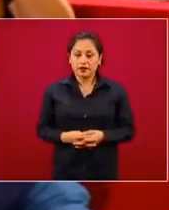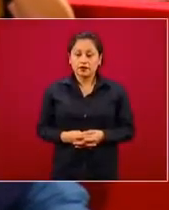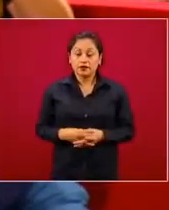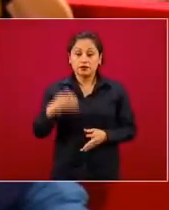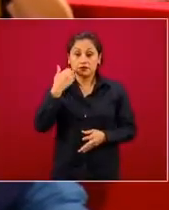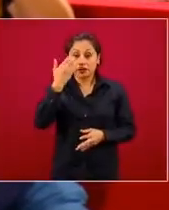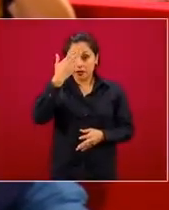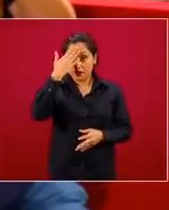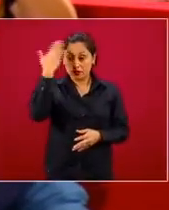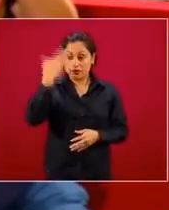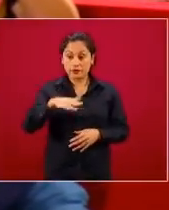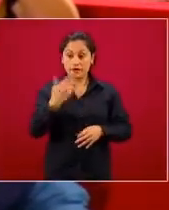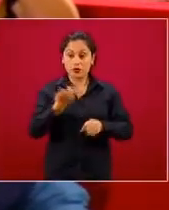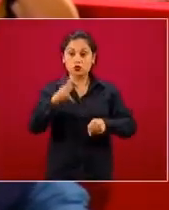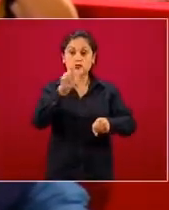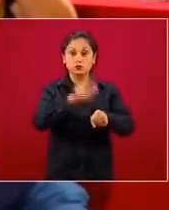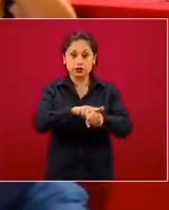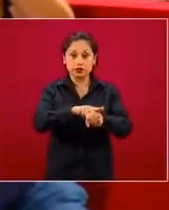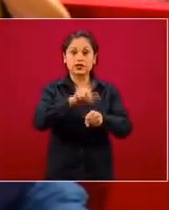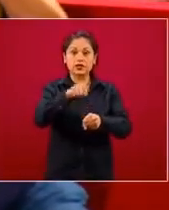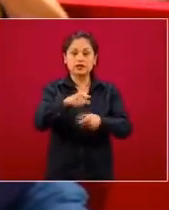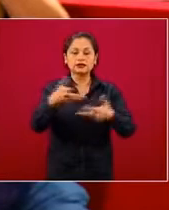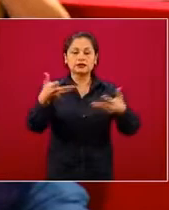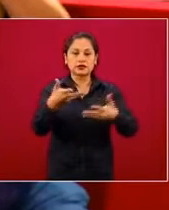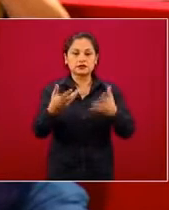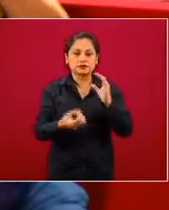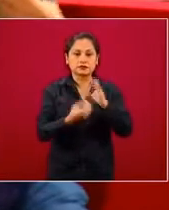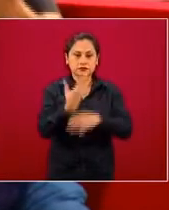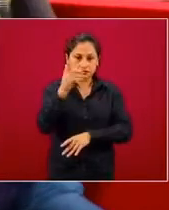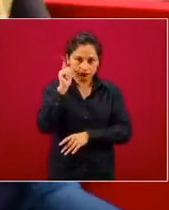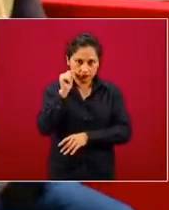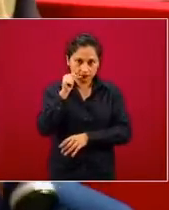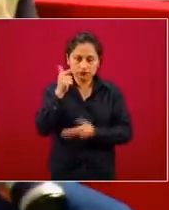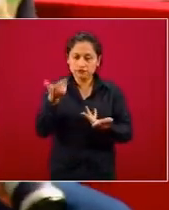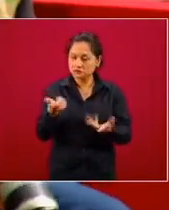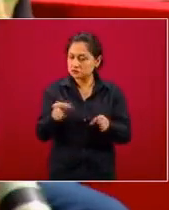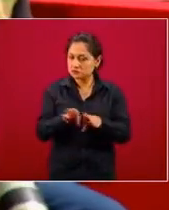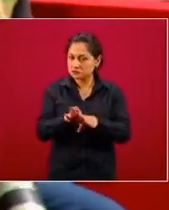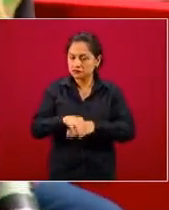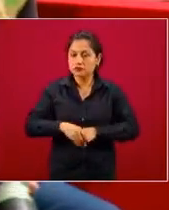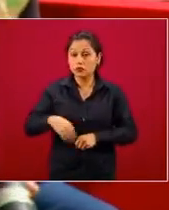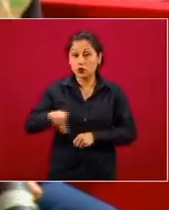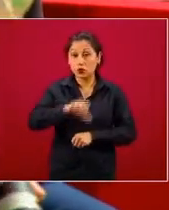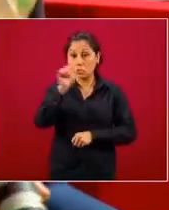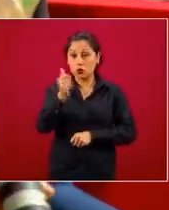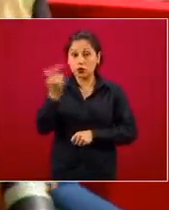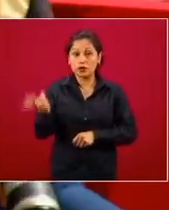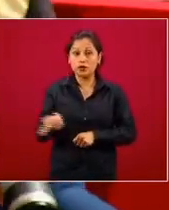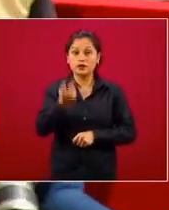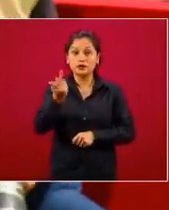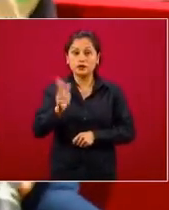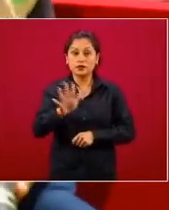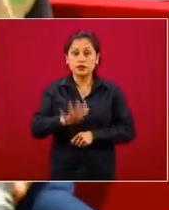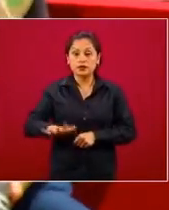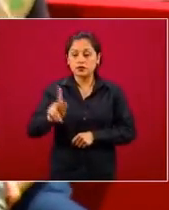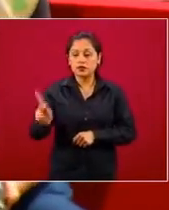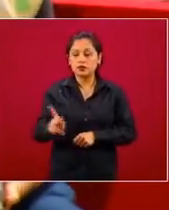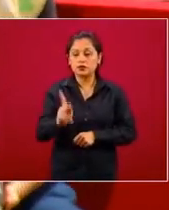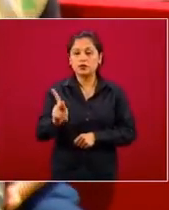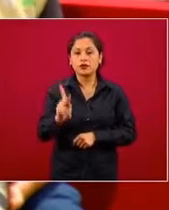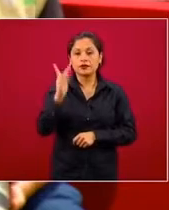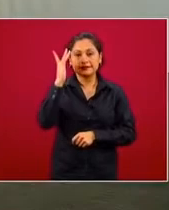how videollamada this is y going to work. cómo va a ser la misma. And my Y second mi otra concern pues is pregunta o in inquietud, San Andres en el pueblo Totoltepec, de San